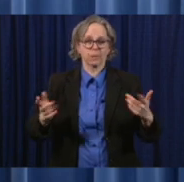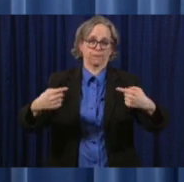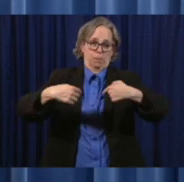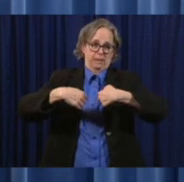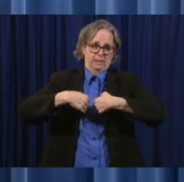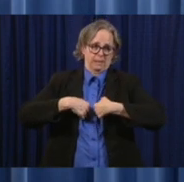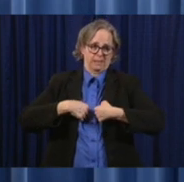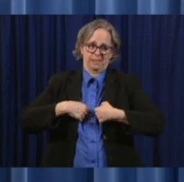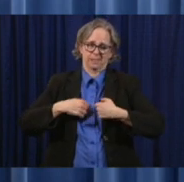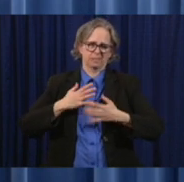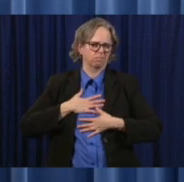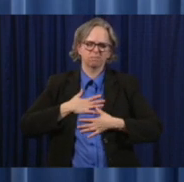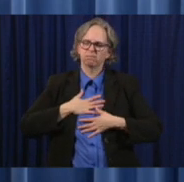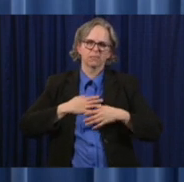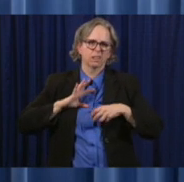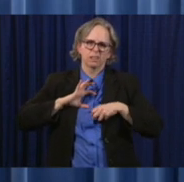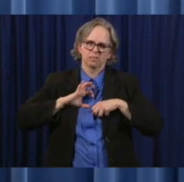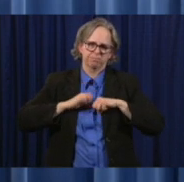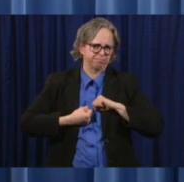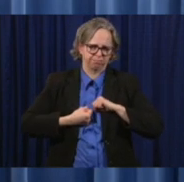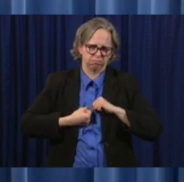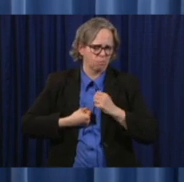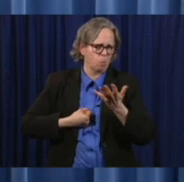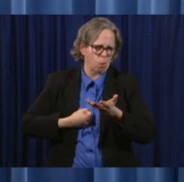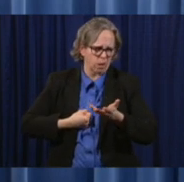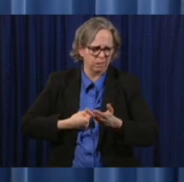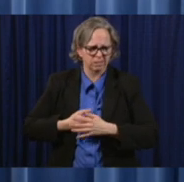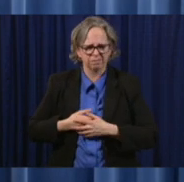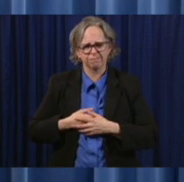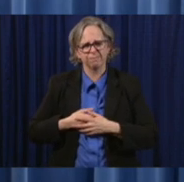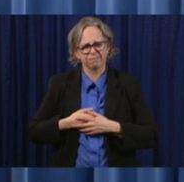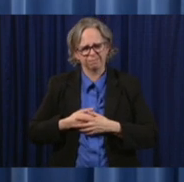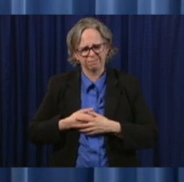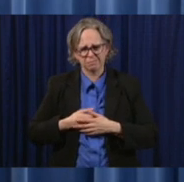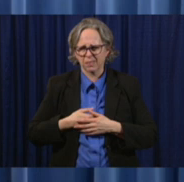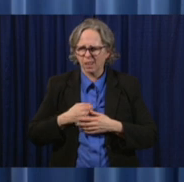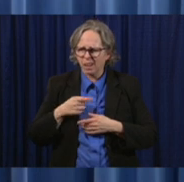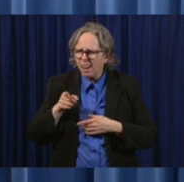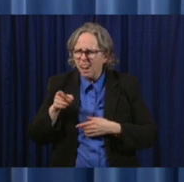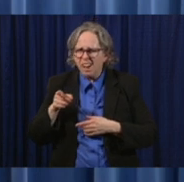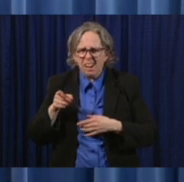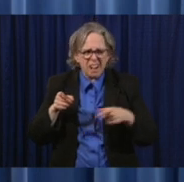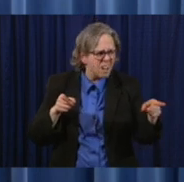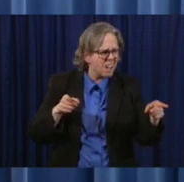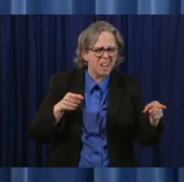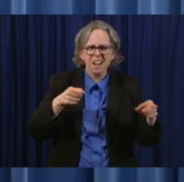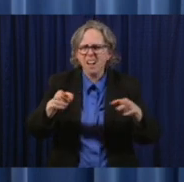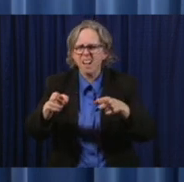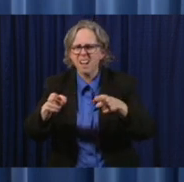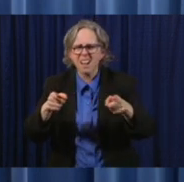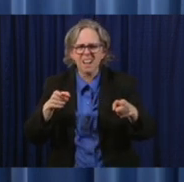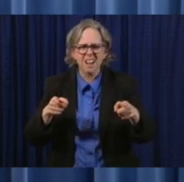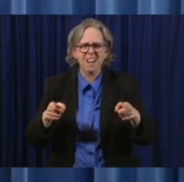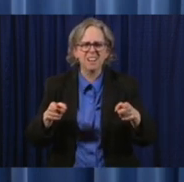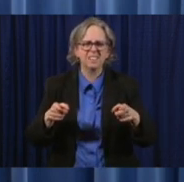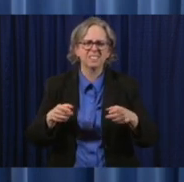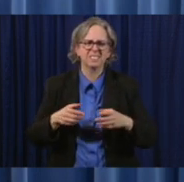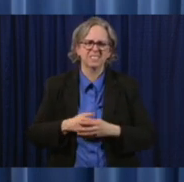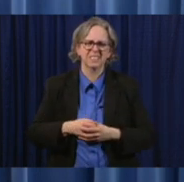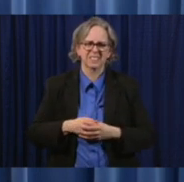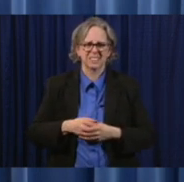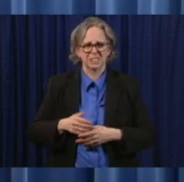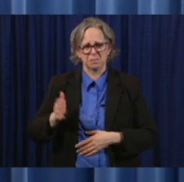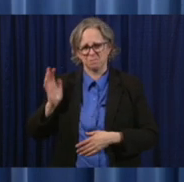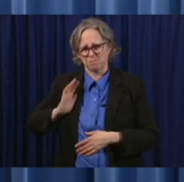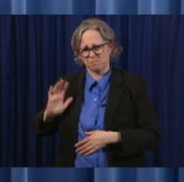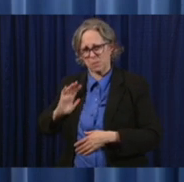many people, and it's heartbreaking to hear about it. And that is, you know, we issued the order on March